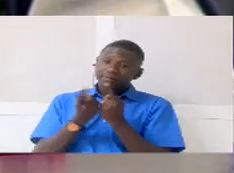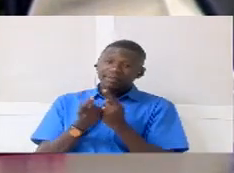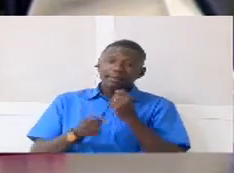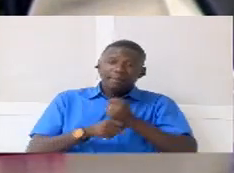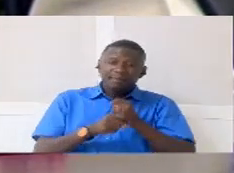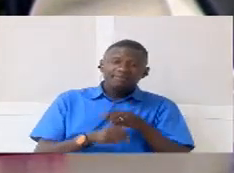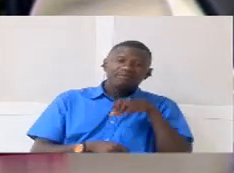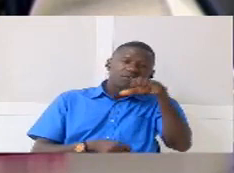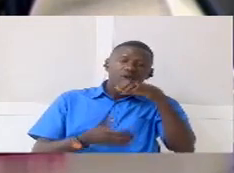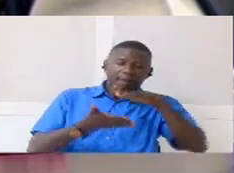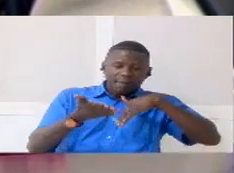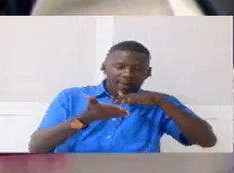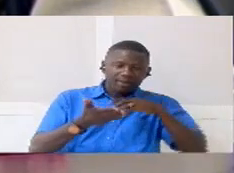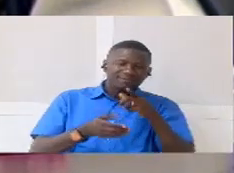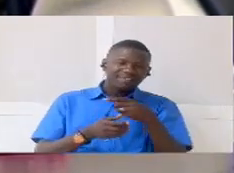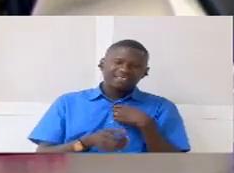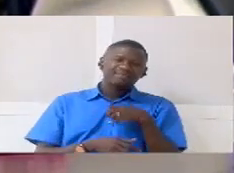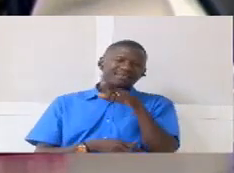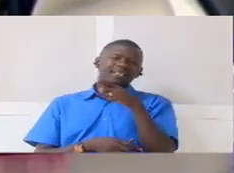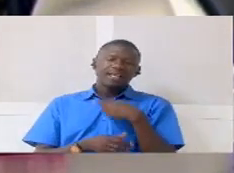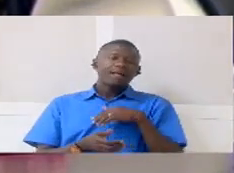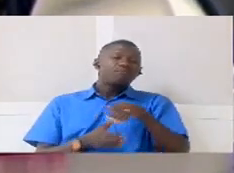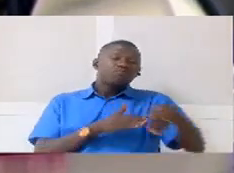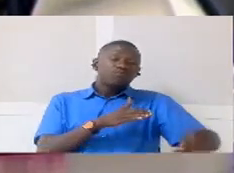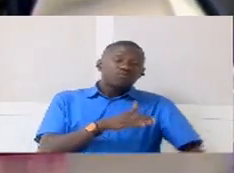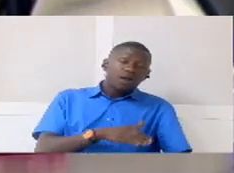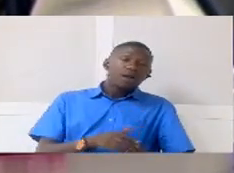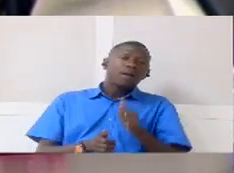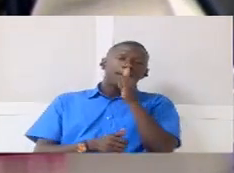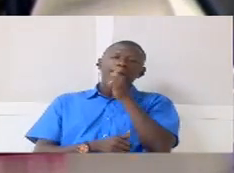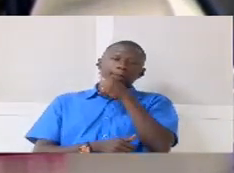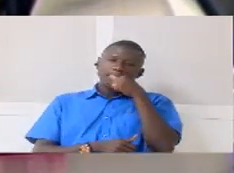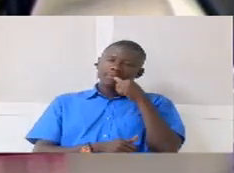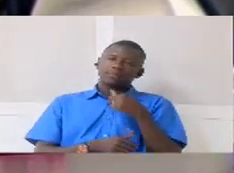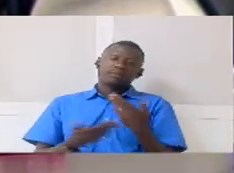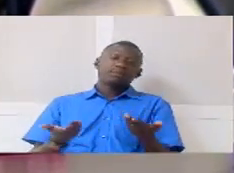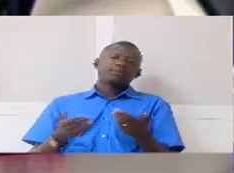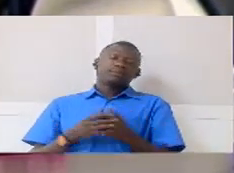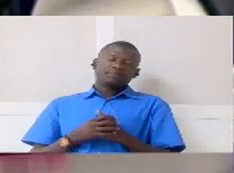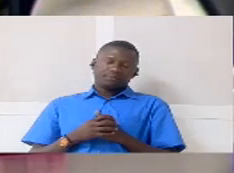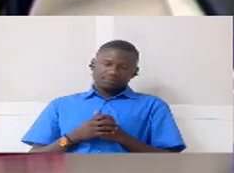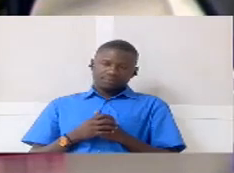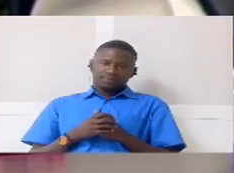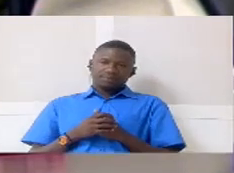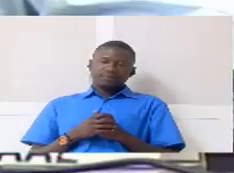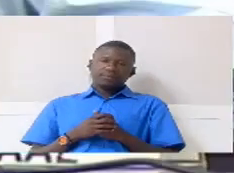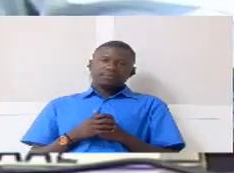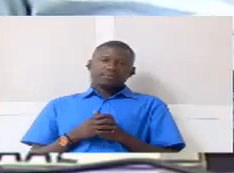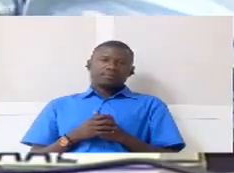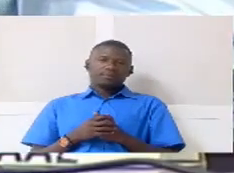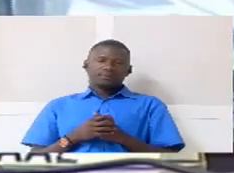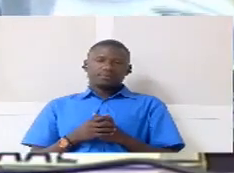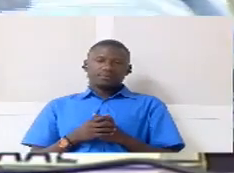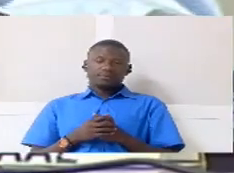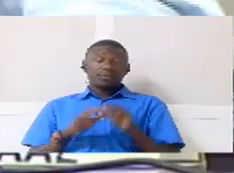kuo luto meni alonko wale ketaje ika adengi nyintapale kaito lu la meni alonko. Ika dada? Ubeise keno le, abeke